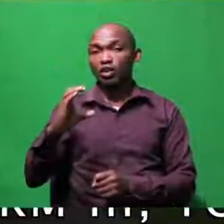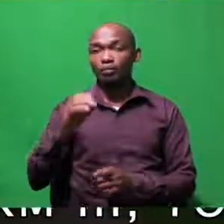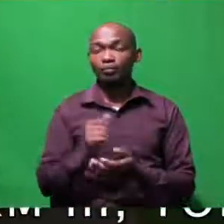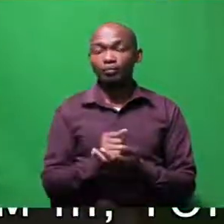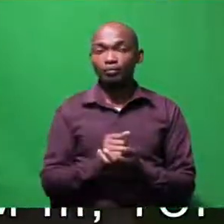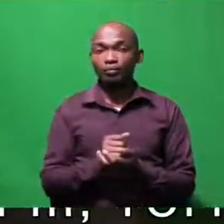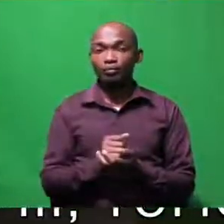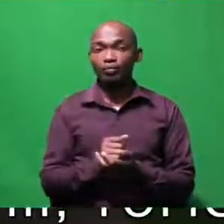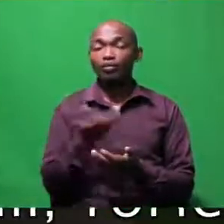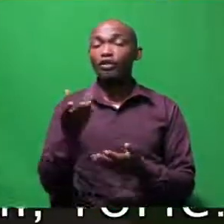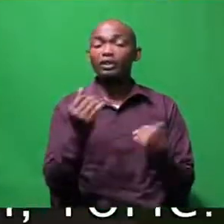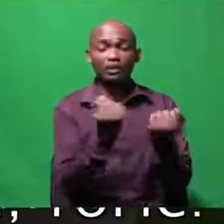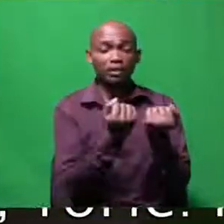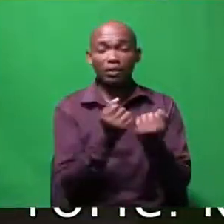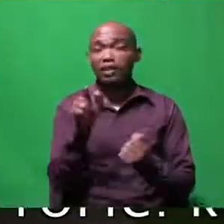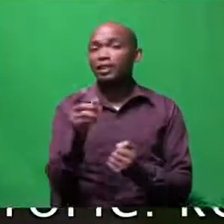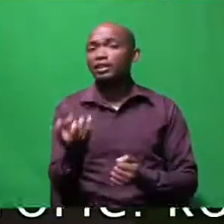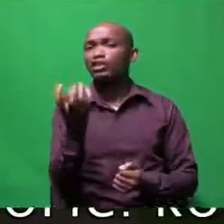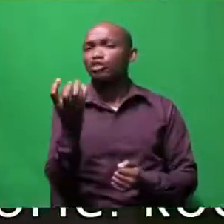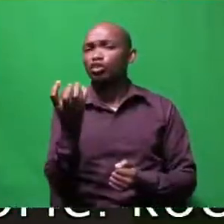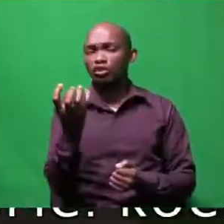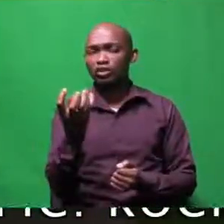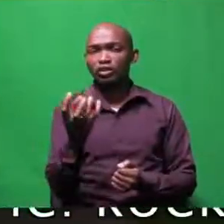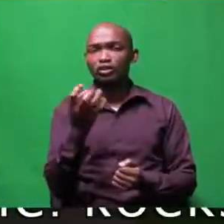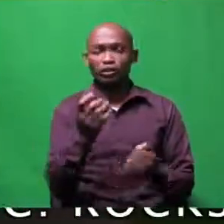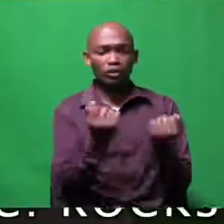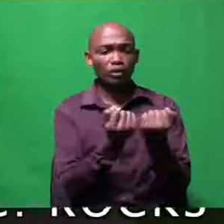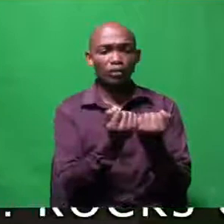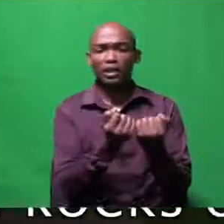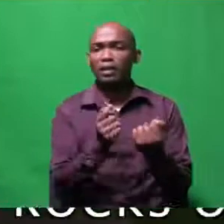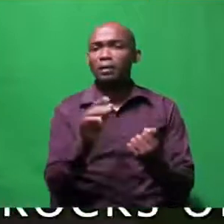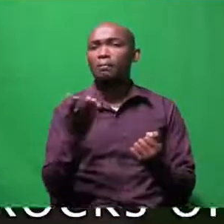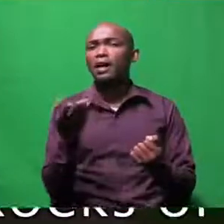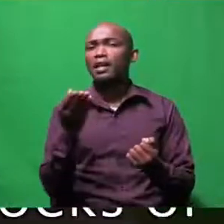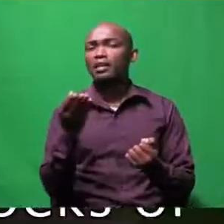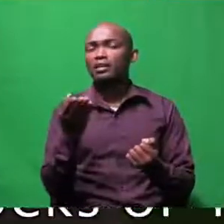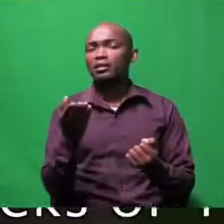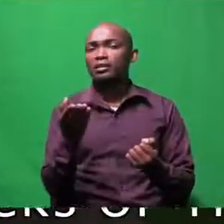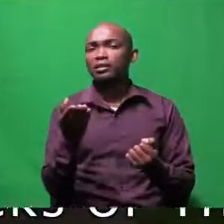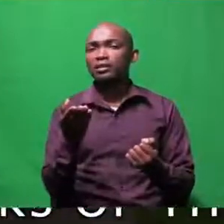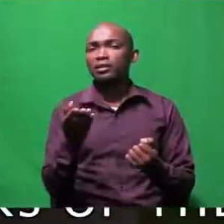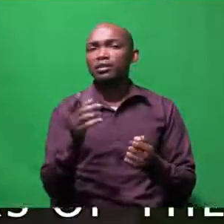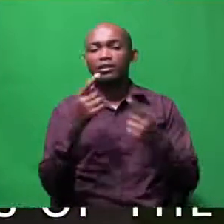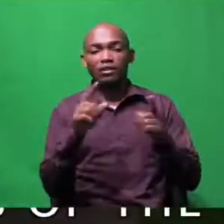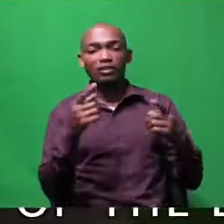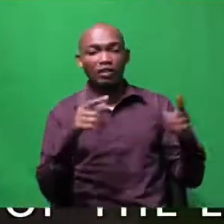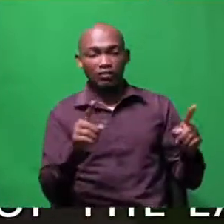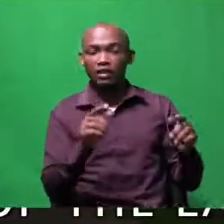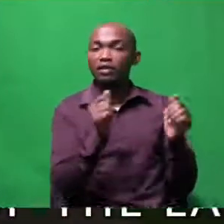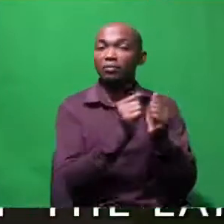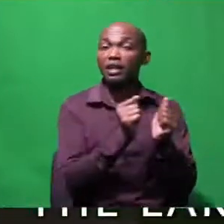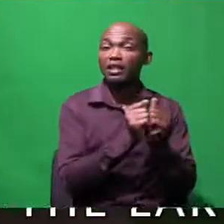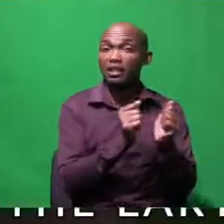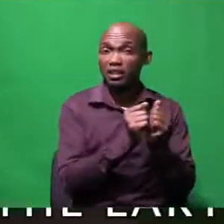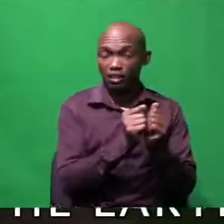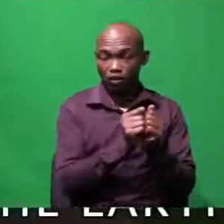is made up of this? This is made up of different material, which is